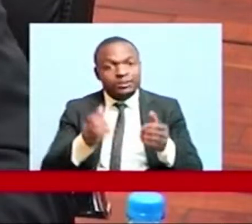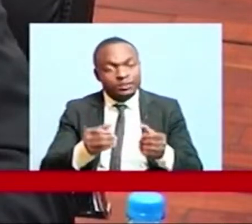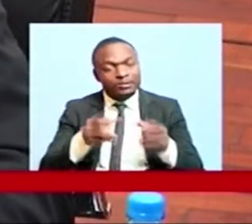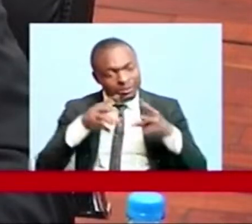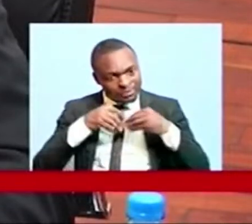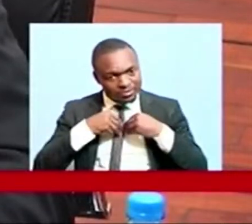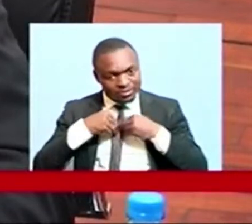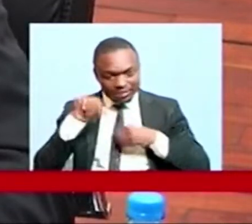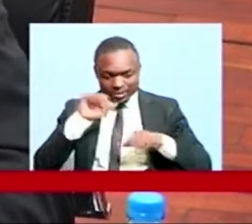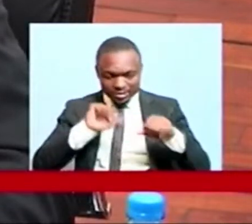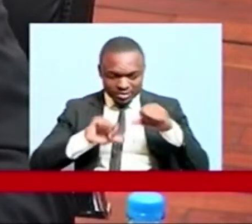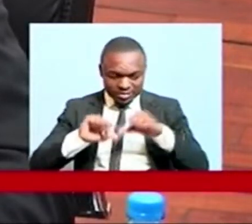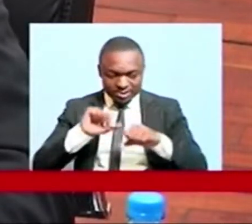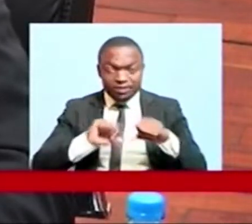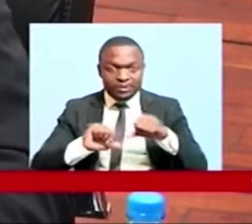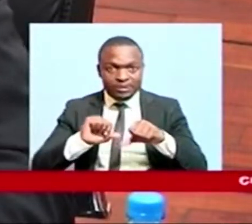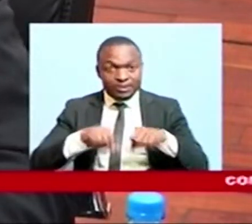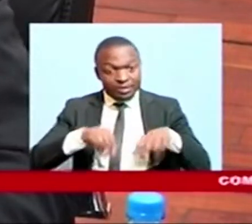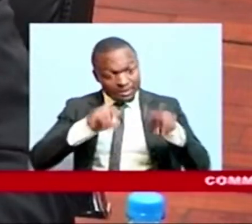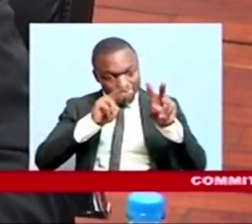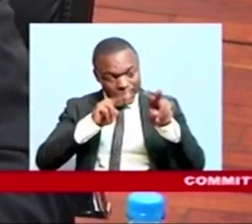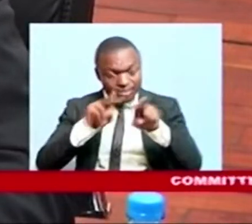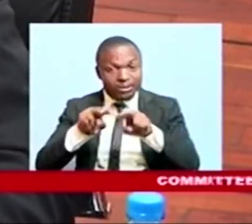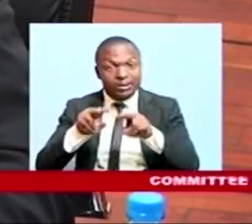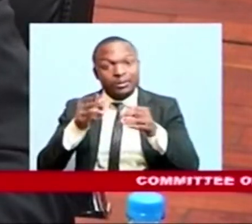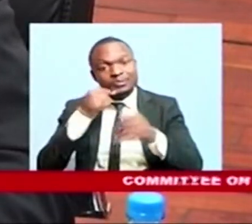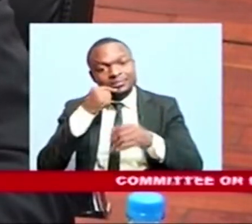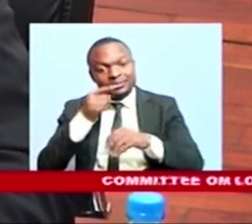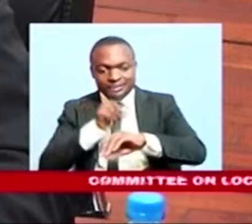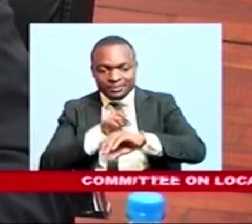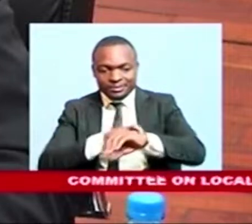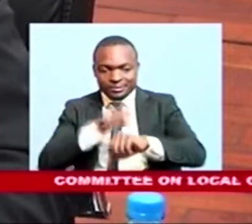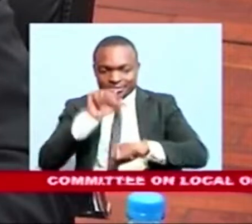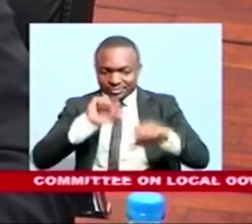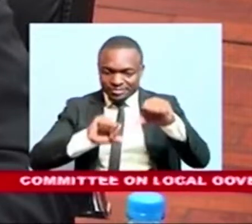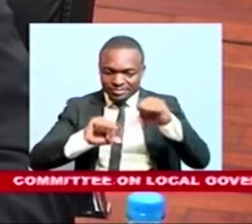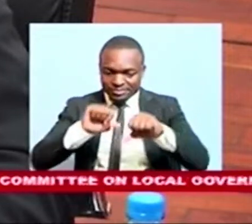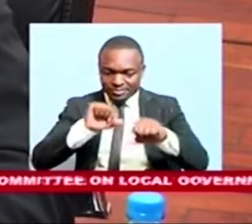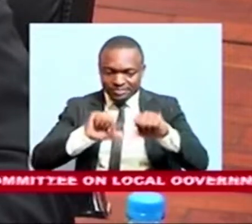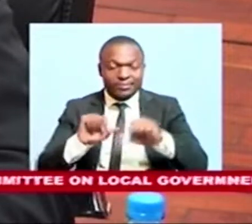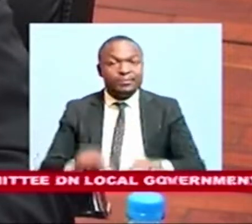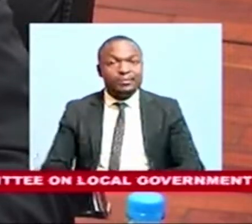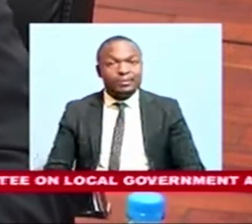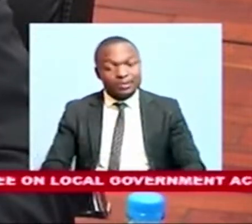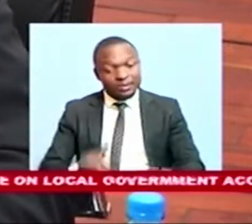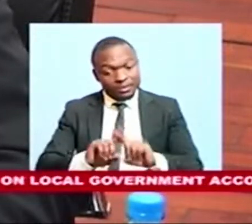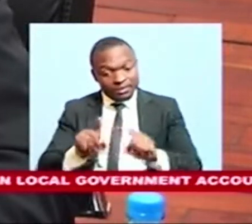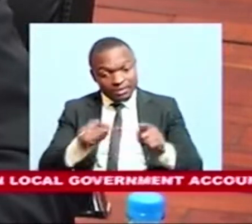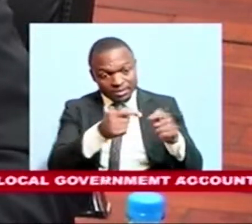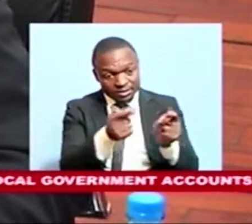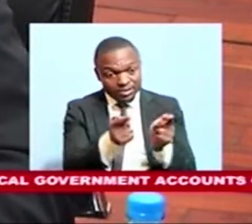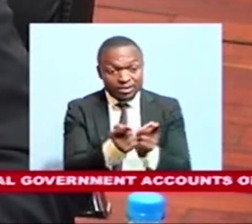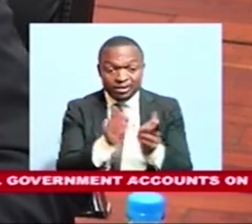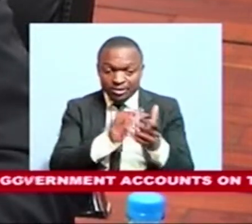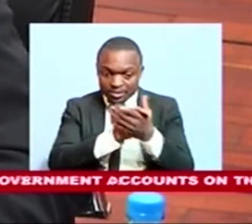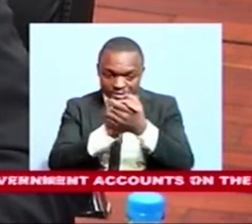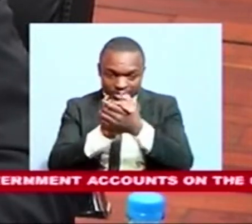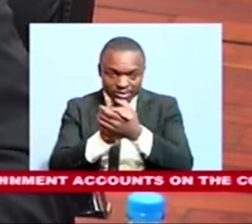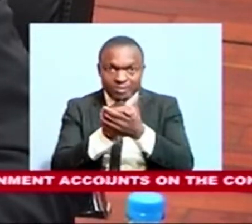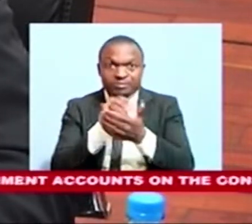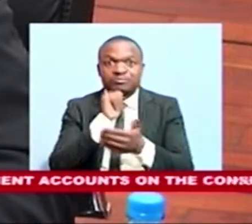auditor's observations and wish to state that during the time of audit, various groups and cooperatives were